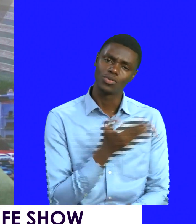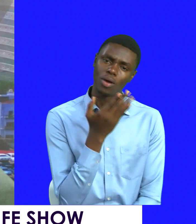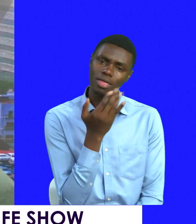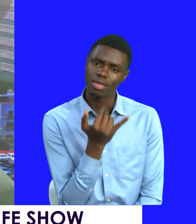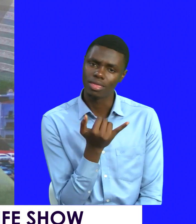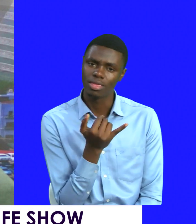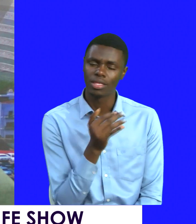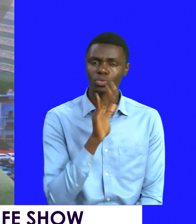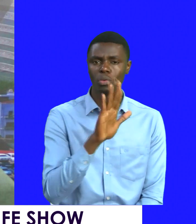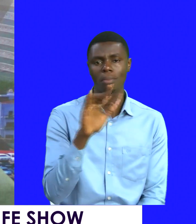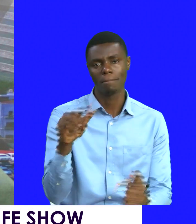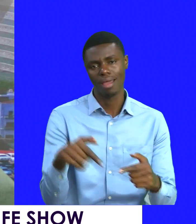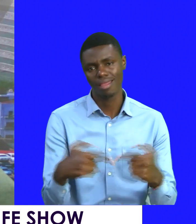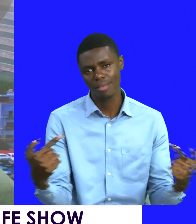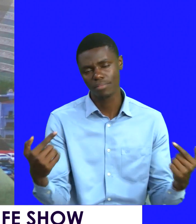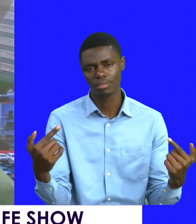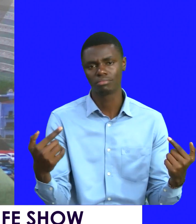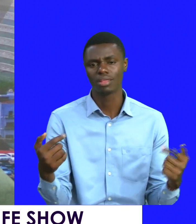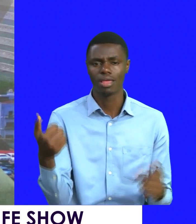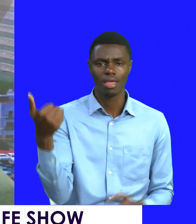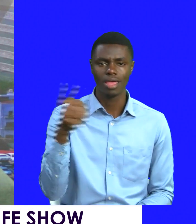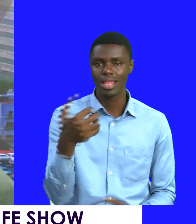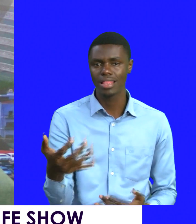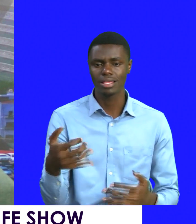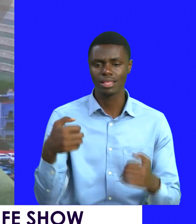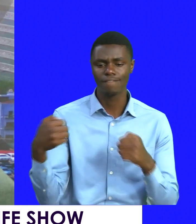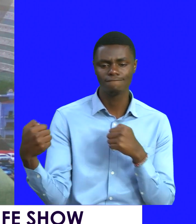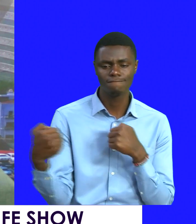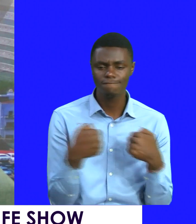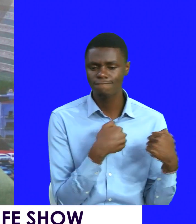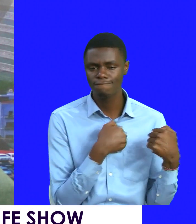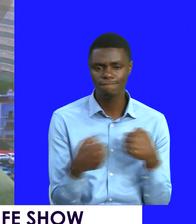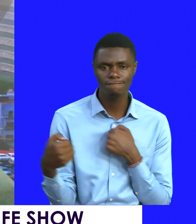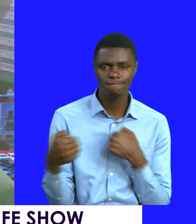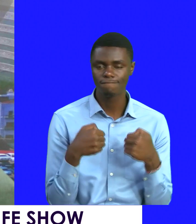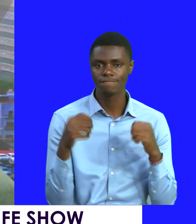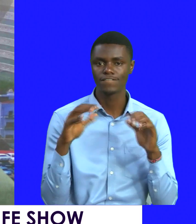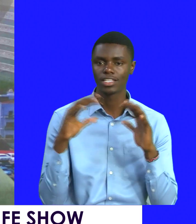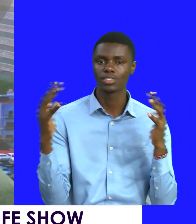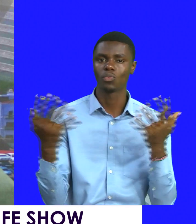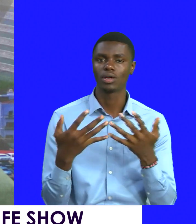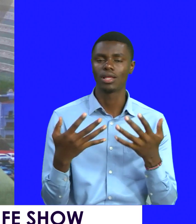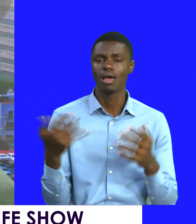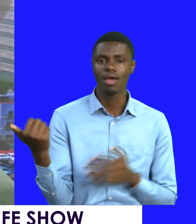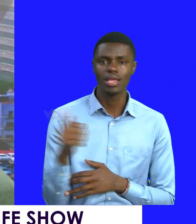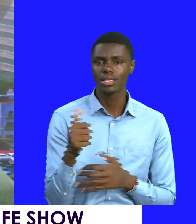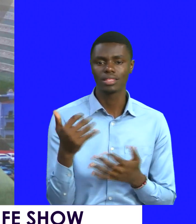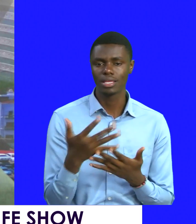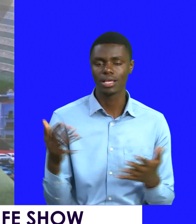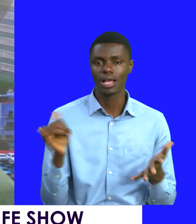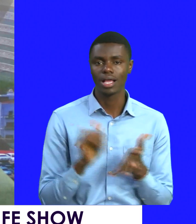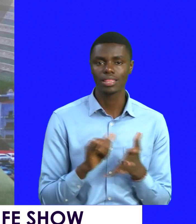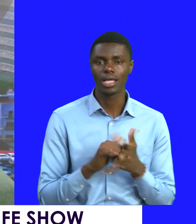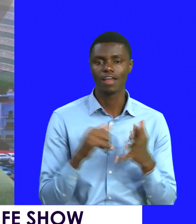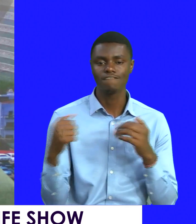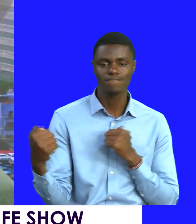to your enemy? Anything that fights the world, anything that fights humanity, is